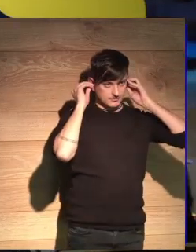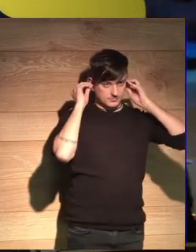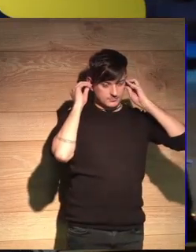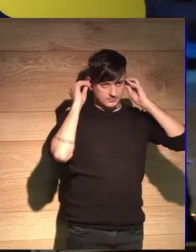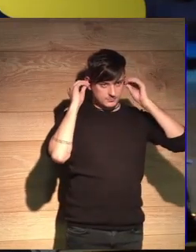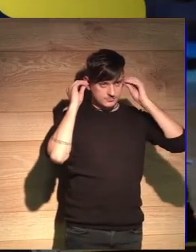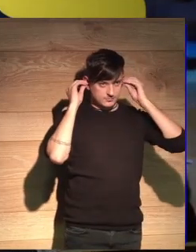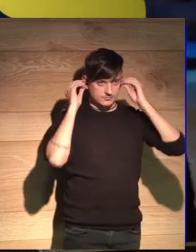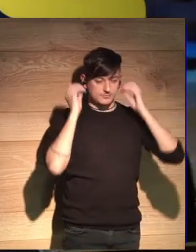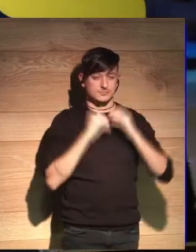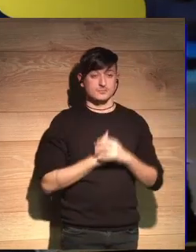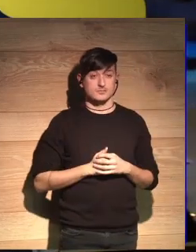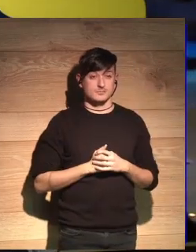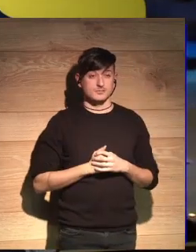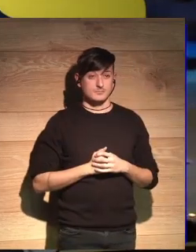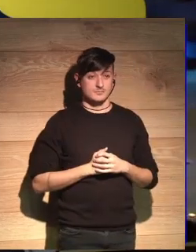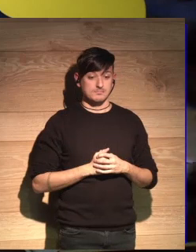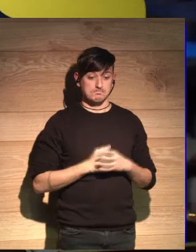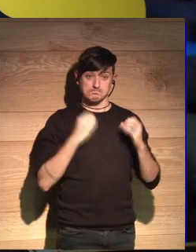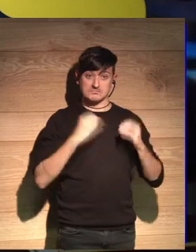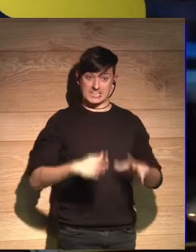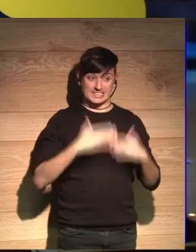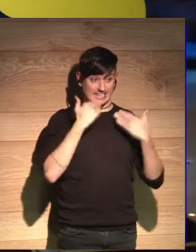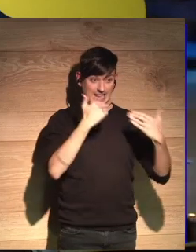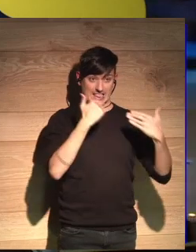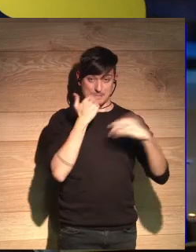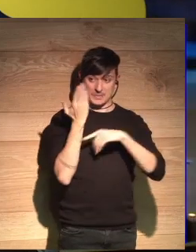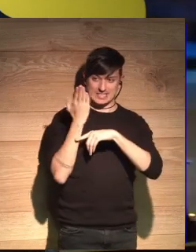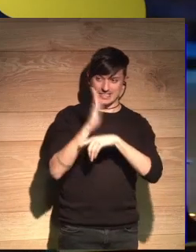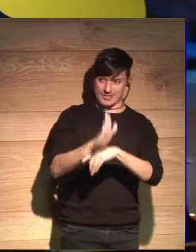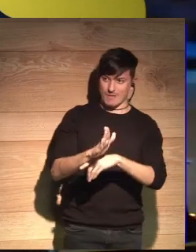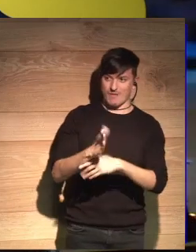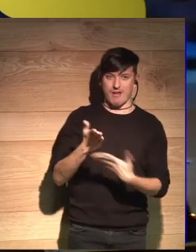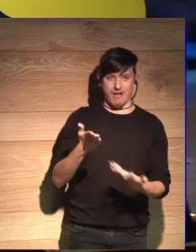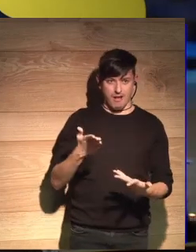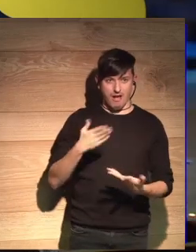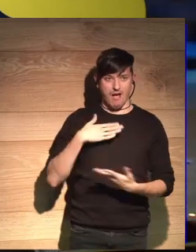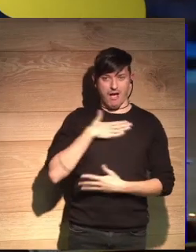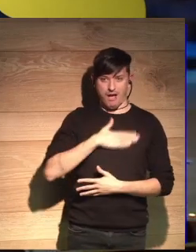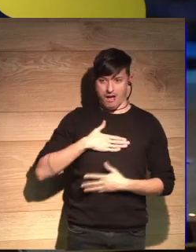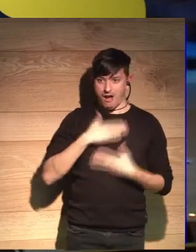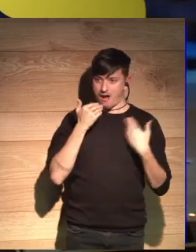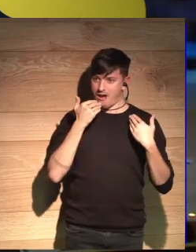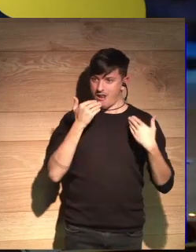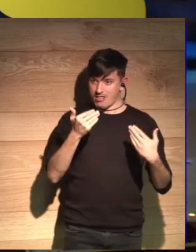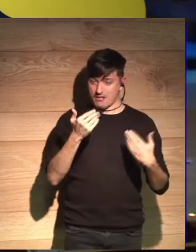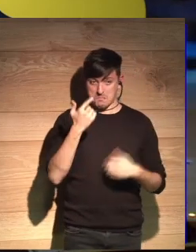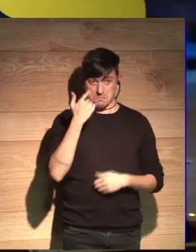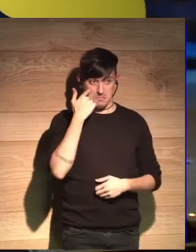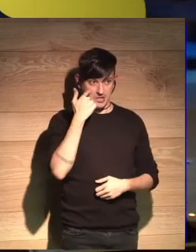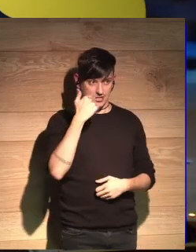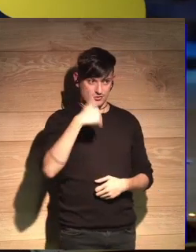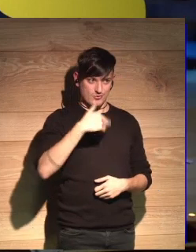Thank you so much for those kind words. As you can see, I'm already a cyborg. I'm equipped with a lot of technology